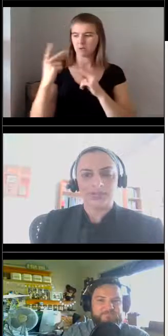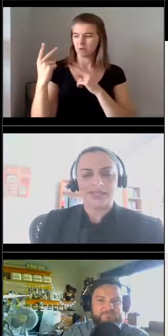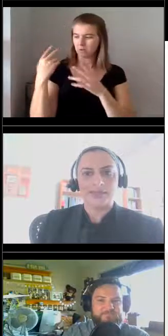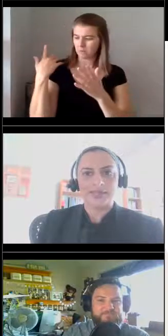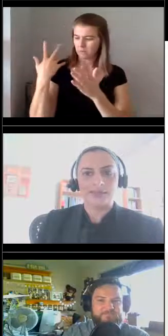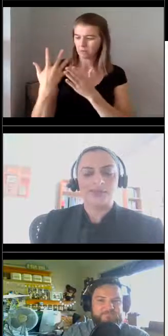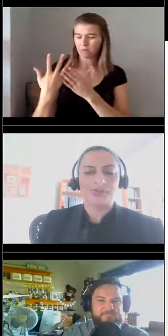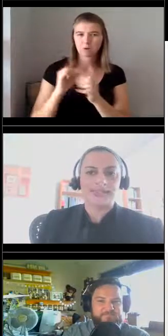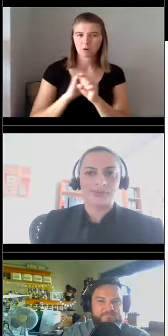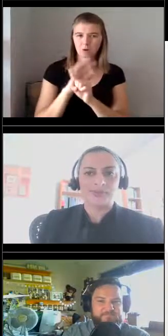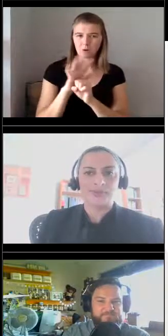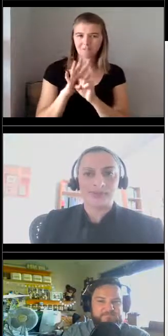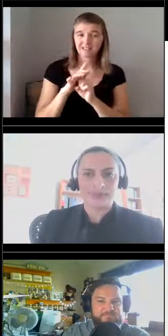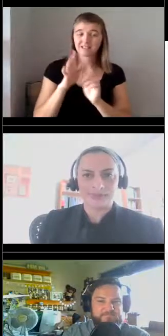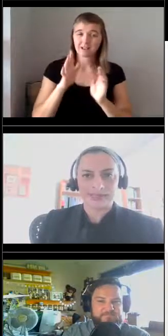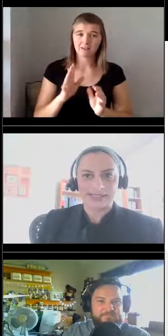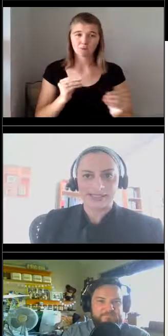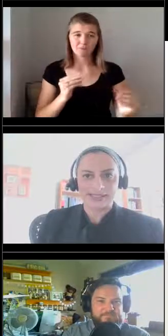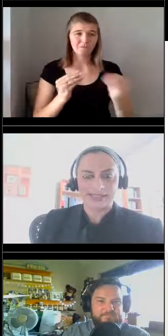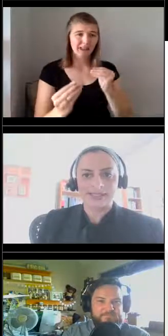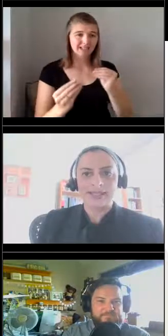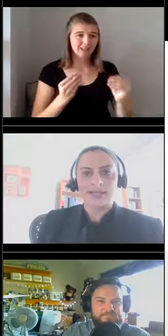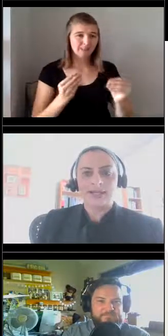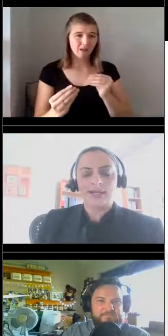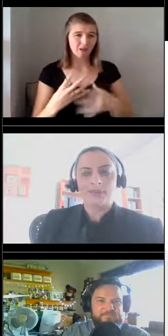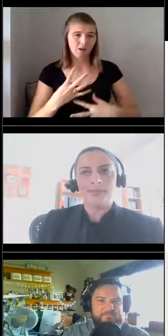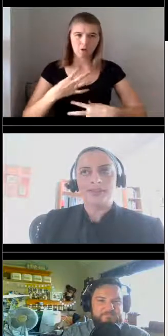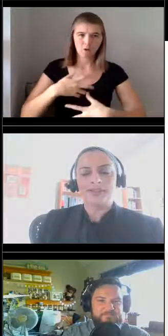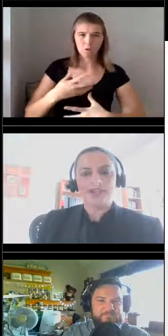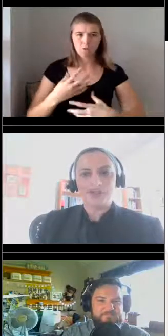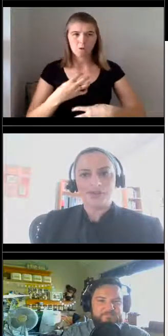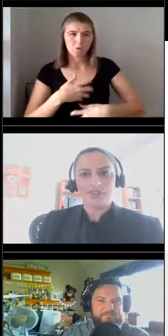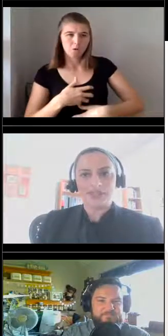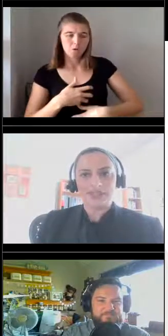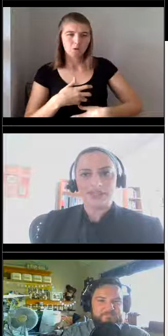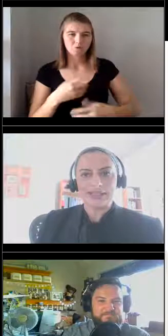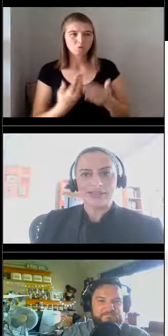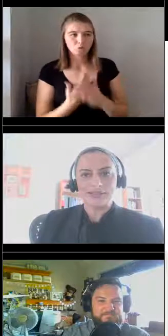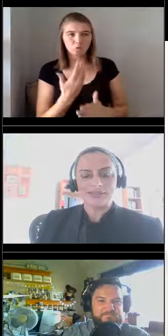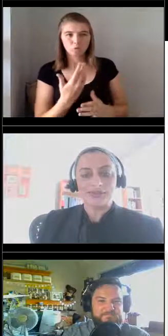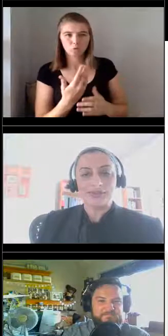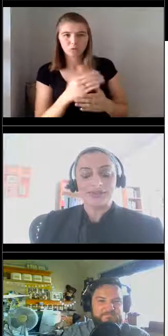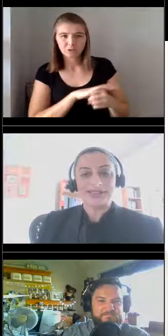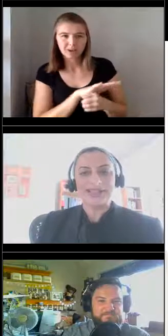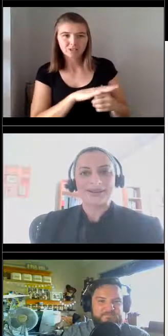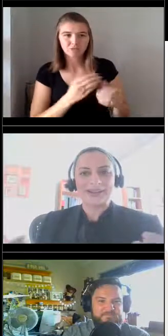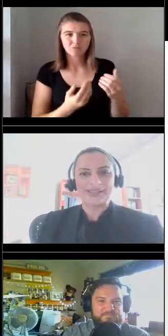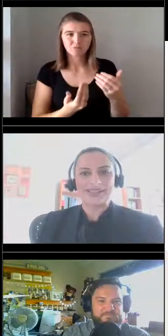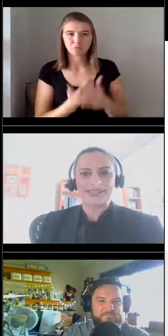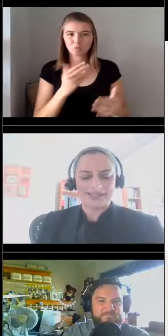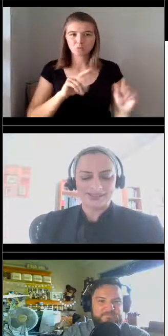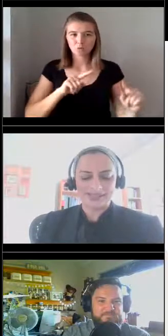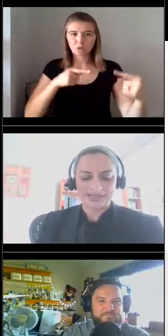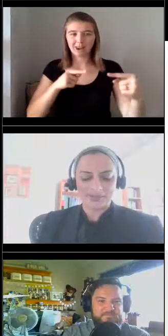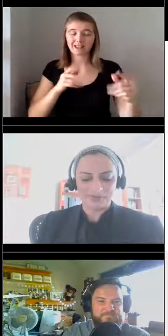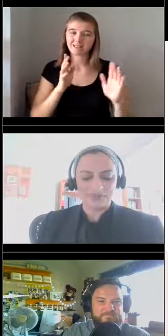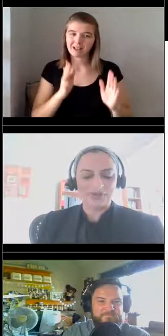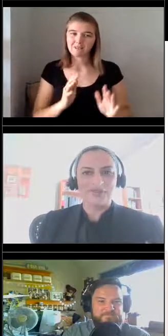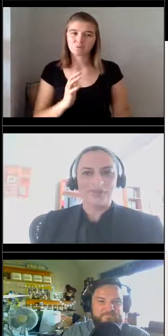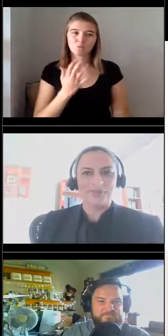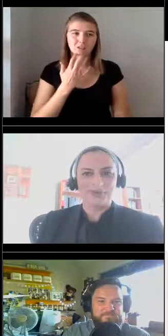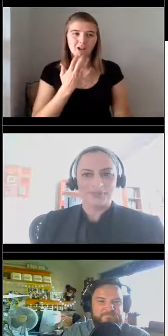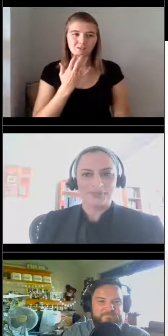individual and to be able to adapt to new circumstances. The courage that you need to sometimes step